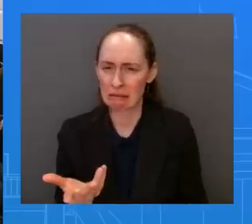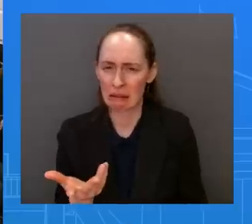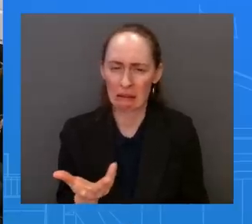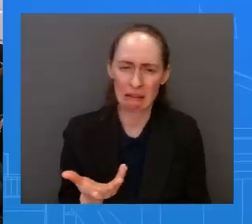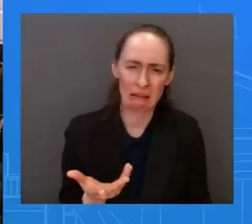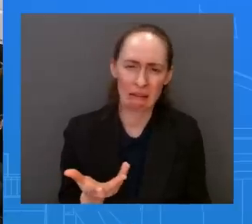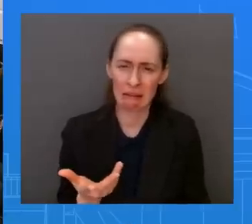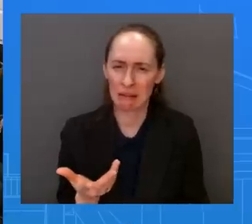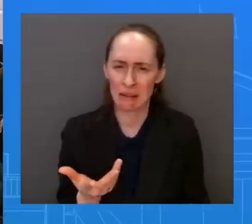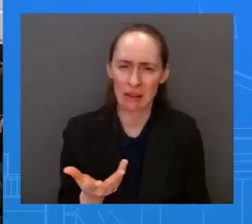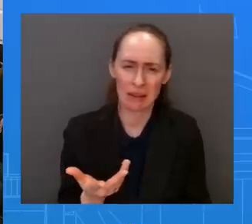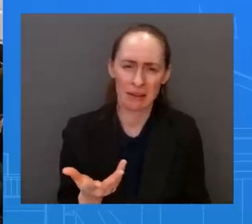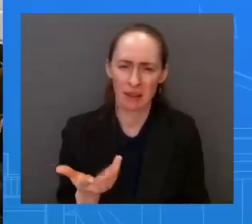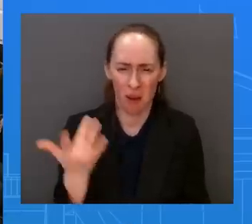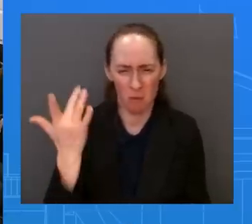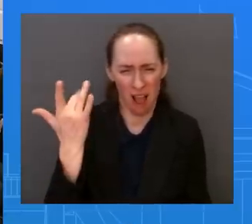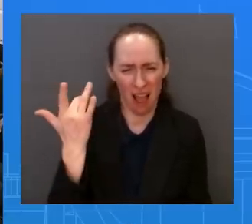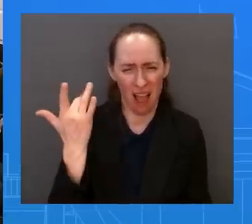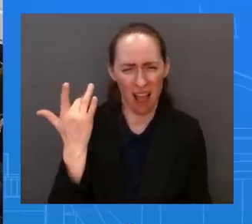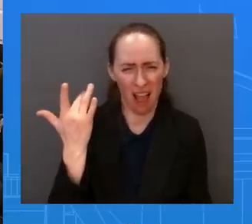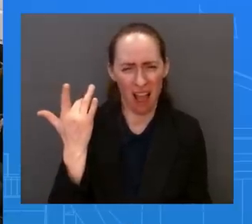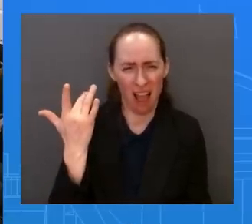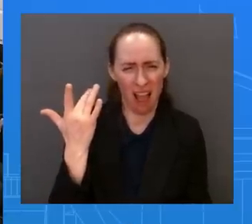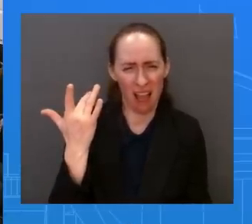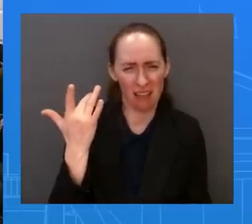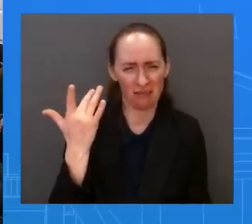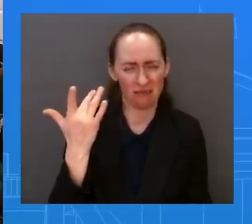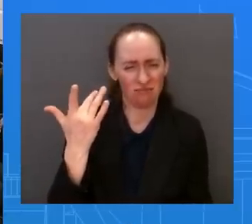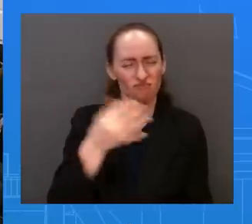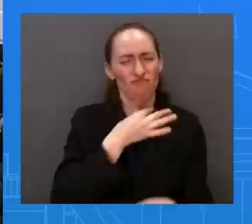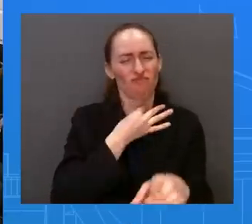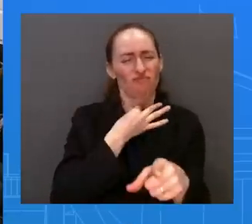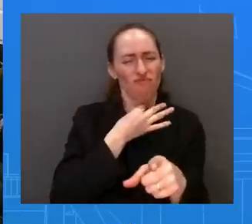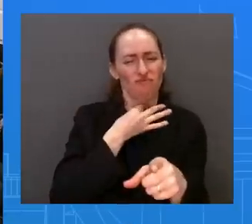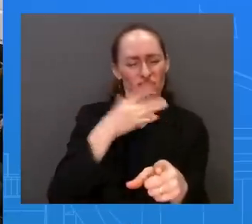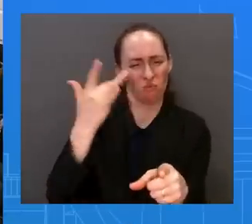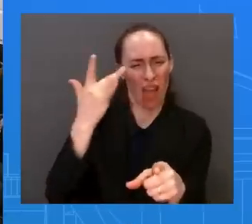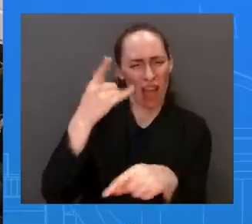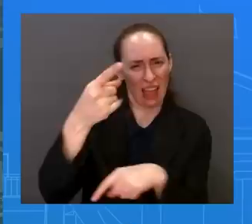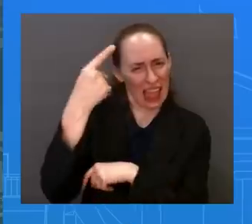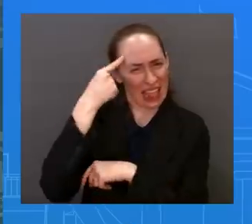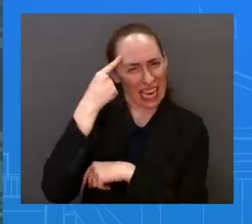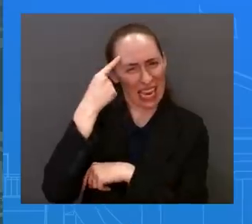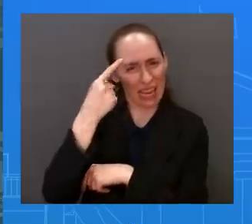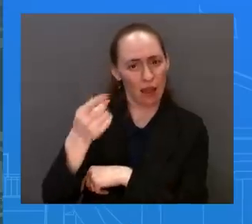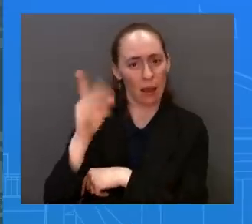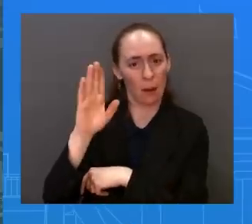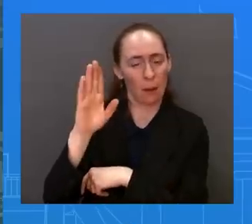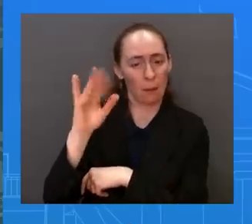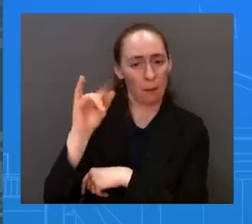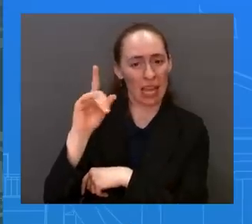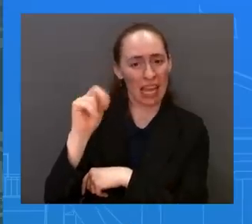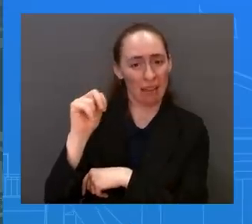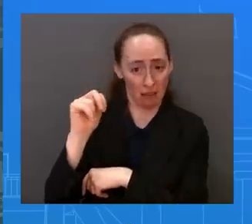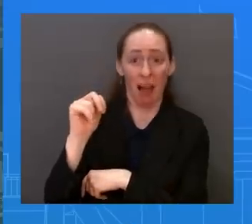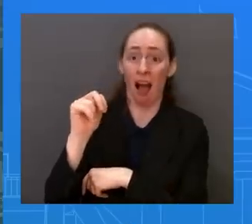success in the midterms, and not that the Democrats had success in spite of the president? Well, I'll say this, because if you look at